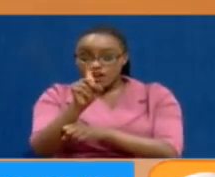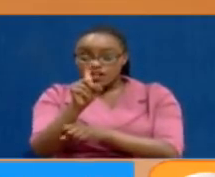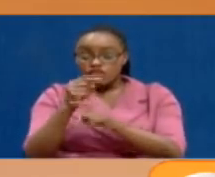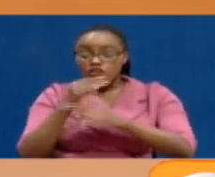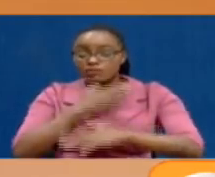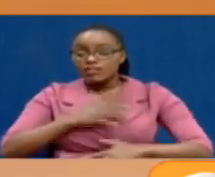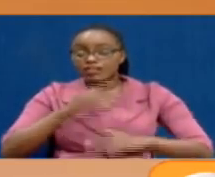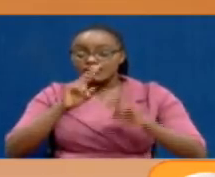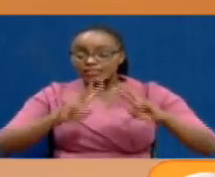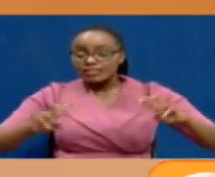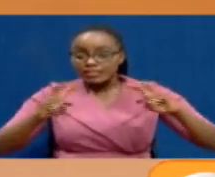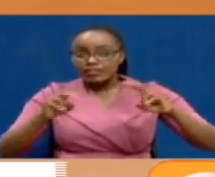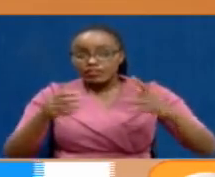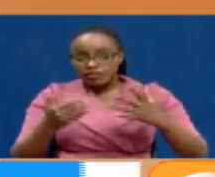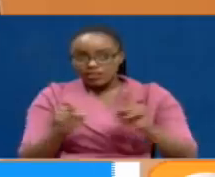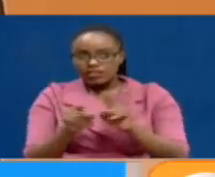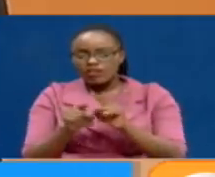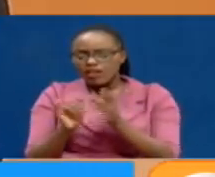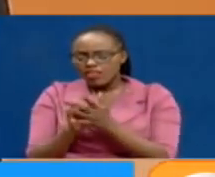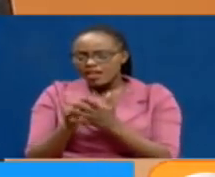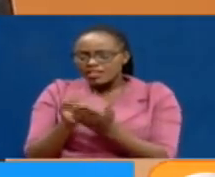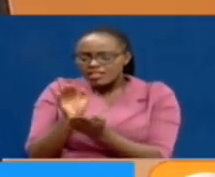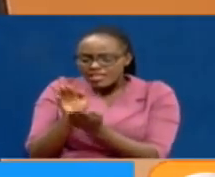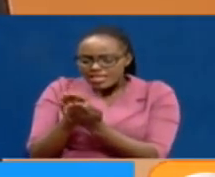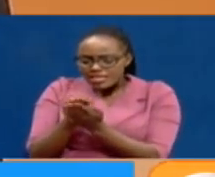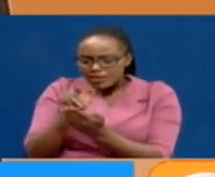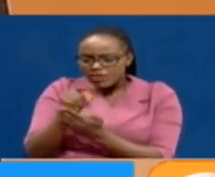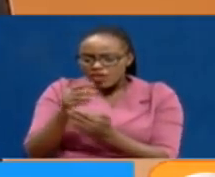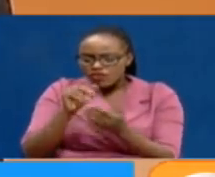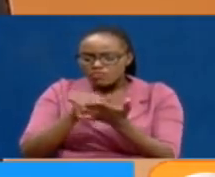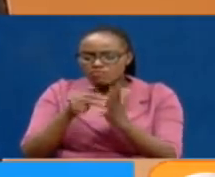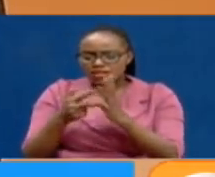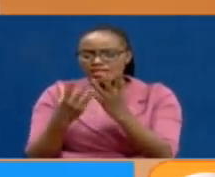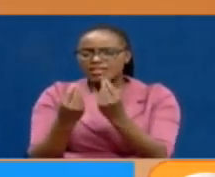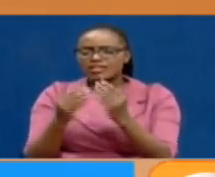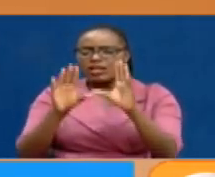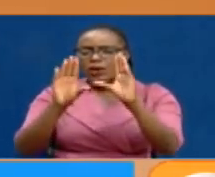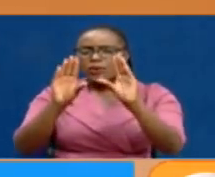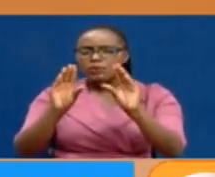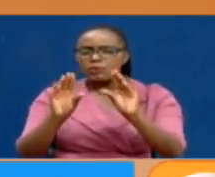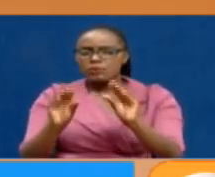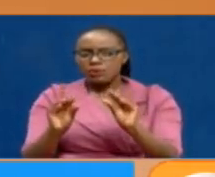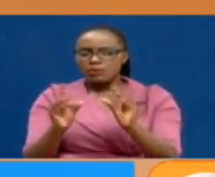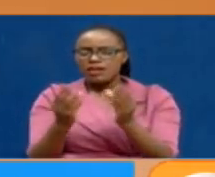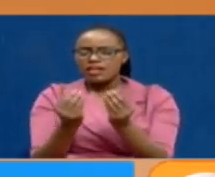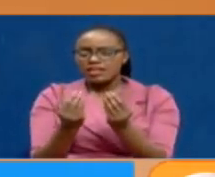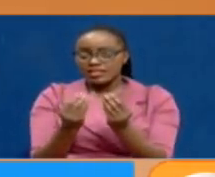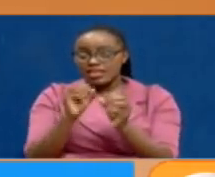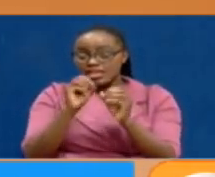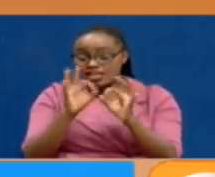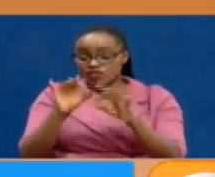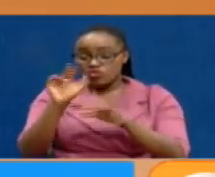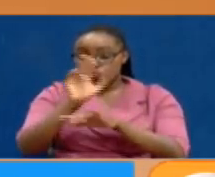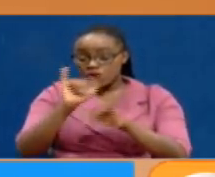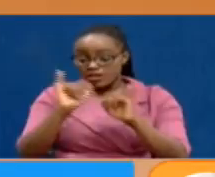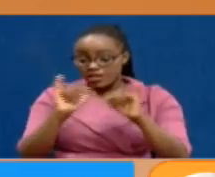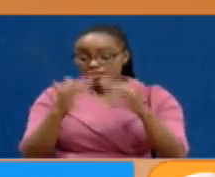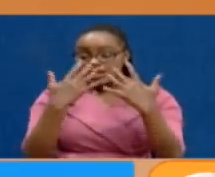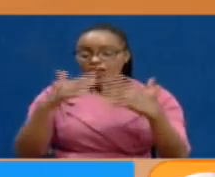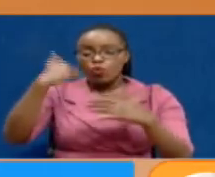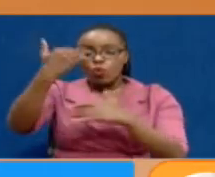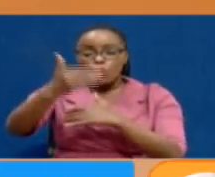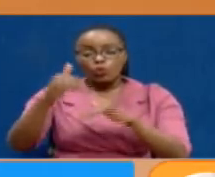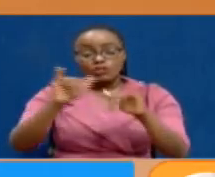scientific research and the family it belongs to, is enveloped. So it's also shed off very well with just washing. So the regular